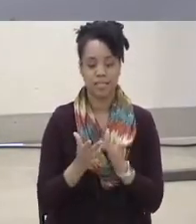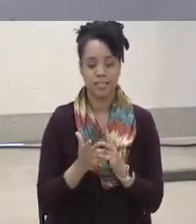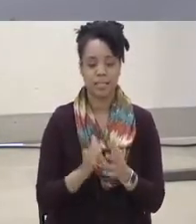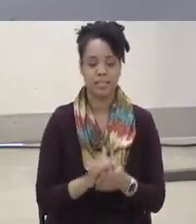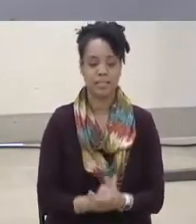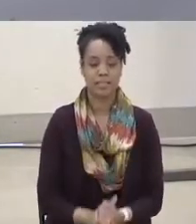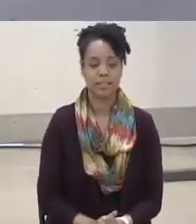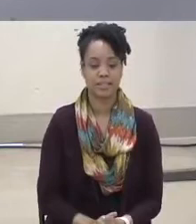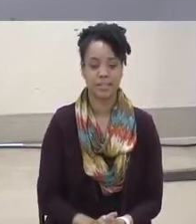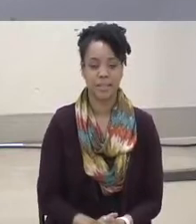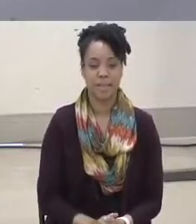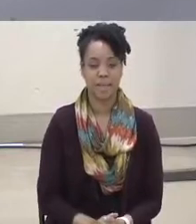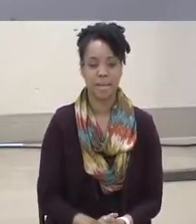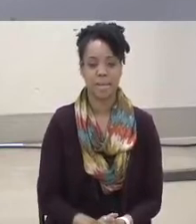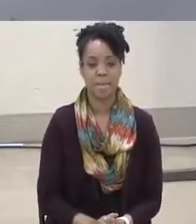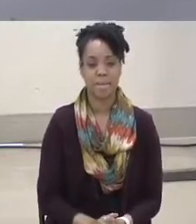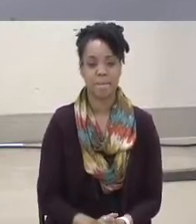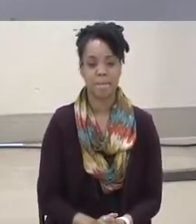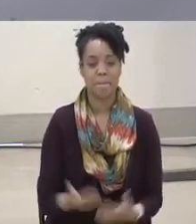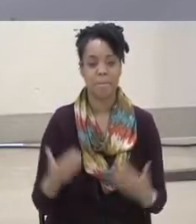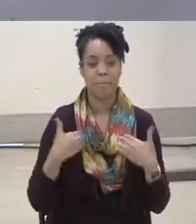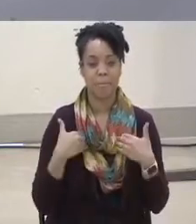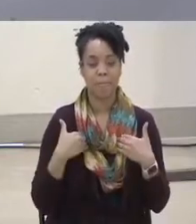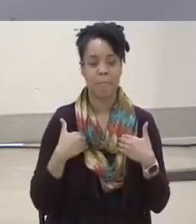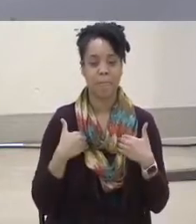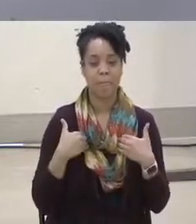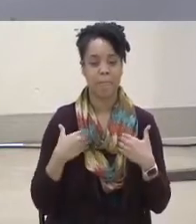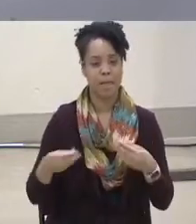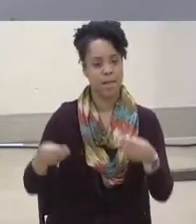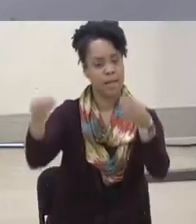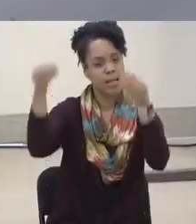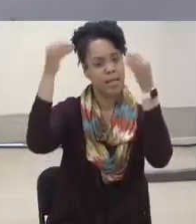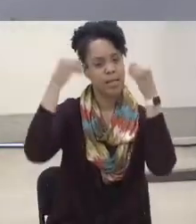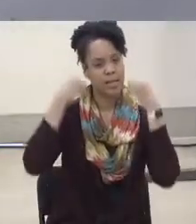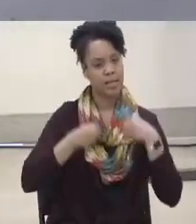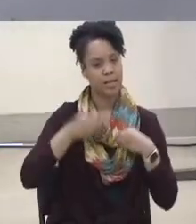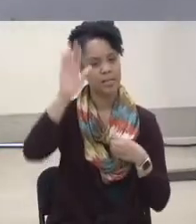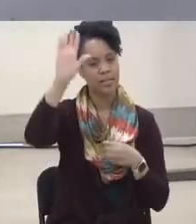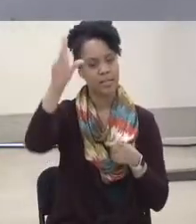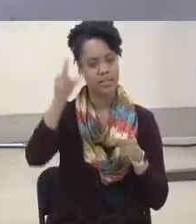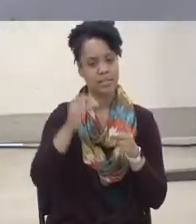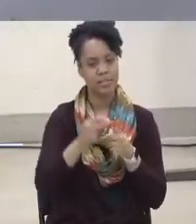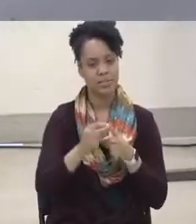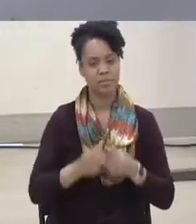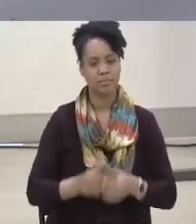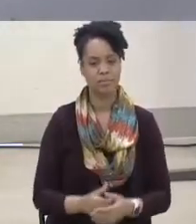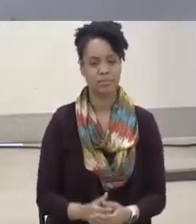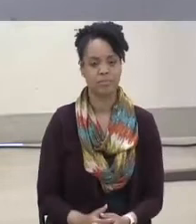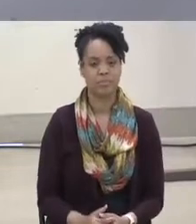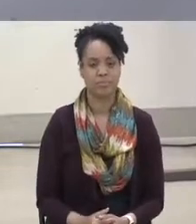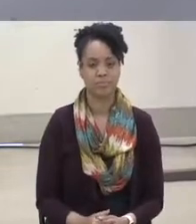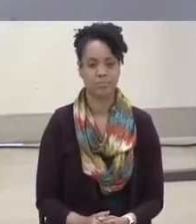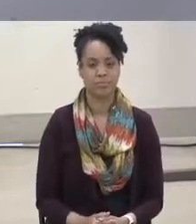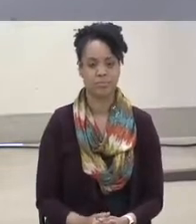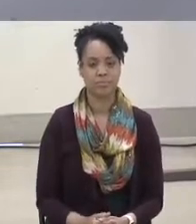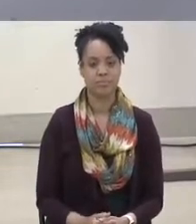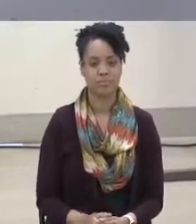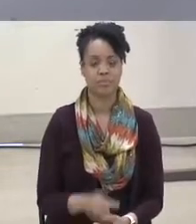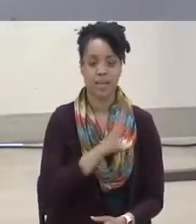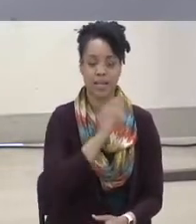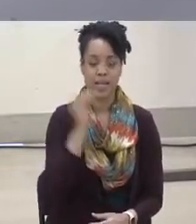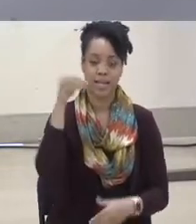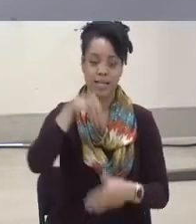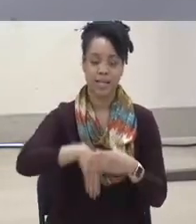Jesus has given to us his word. Jesús nos ha dado su palabra. And in the